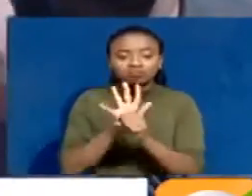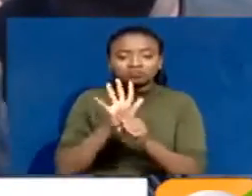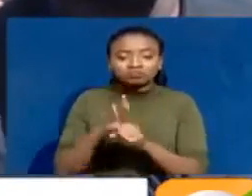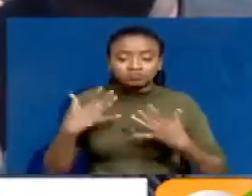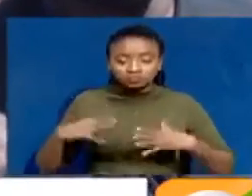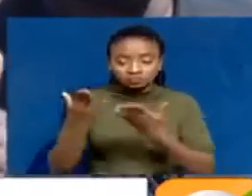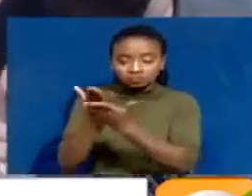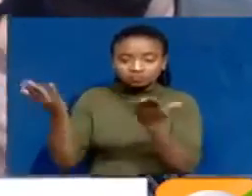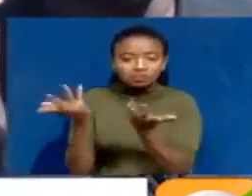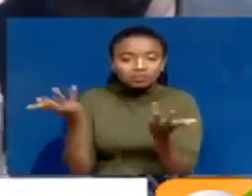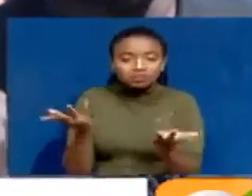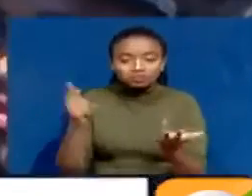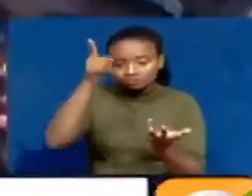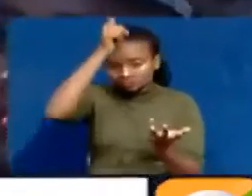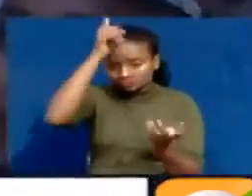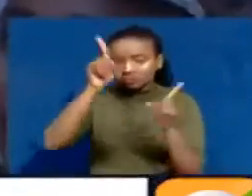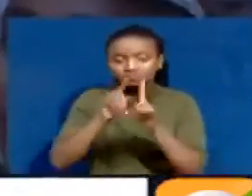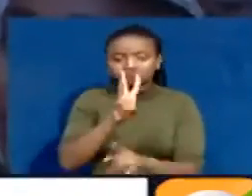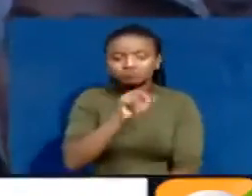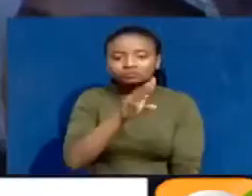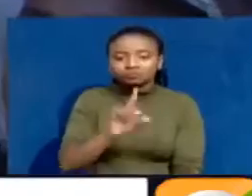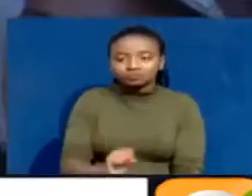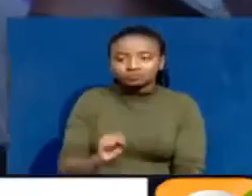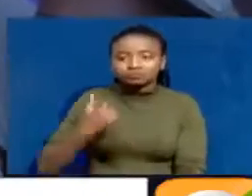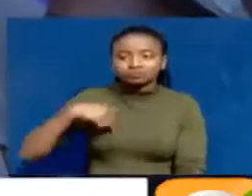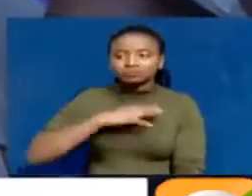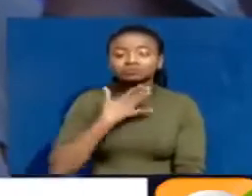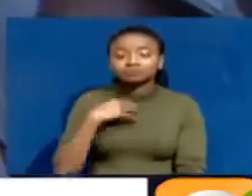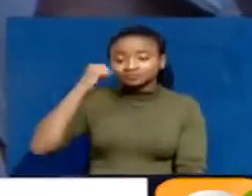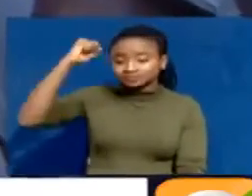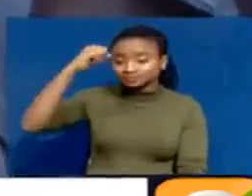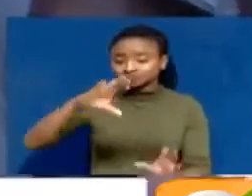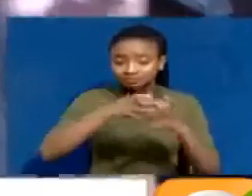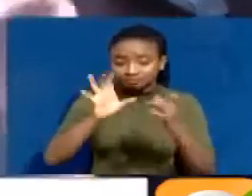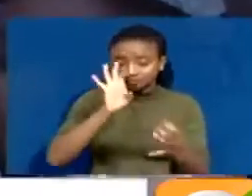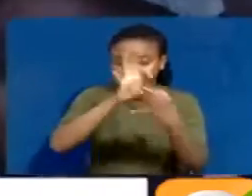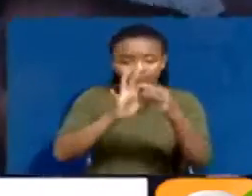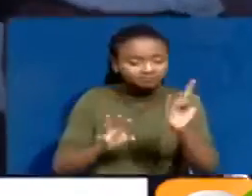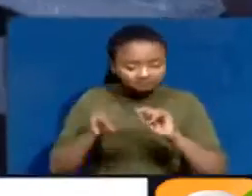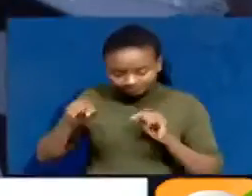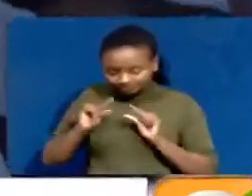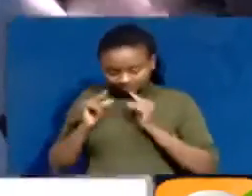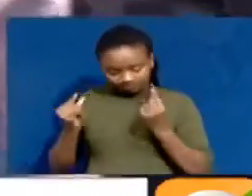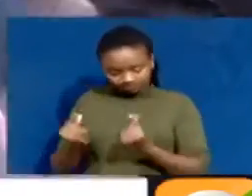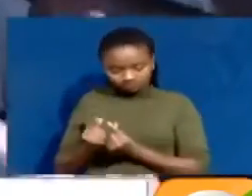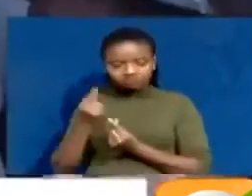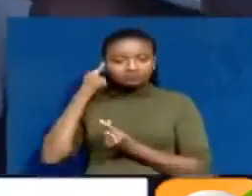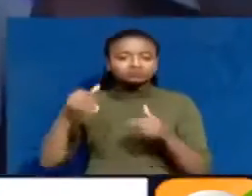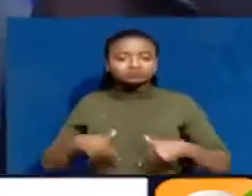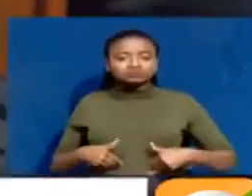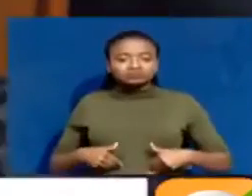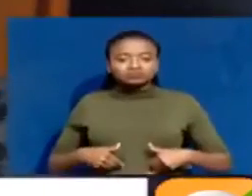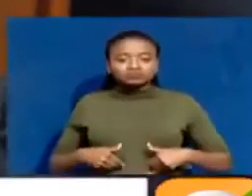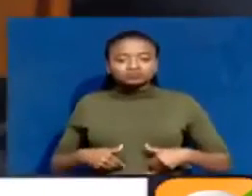the strugglers are at the villages, are at the wards. We are not interested in political parties. This is a movement for